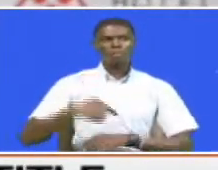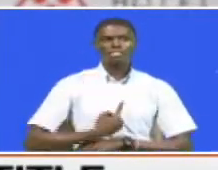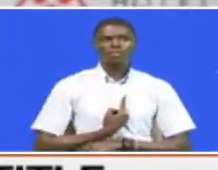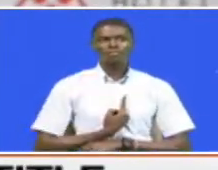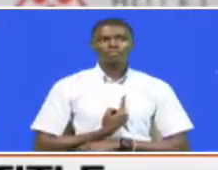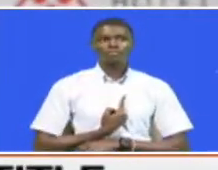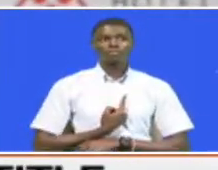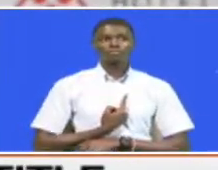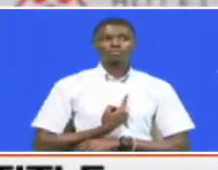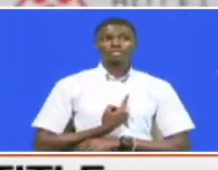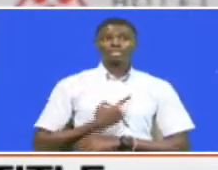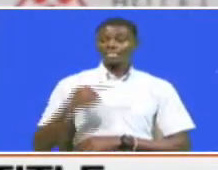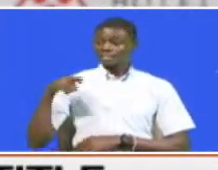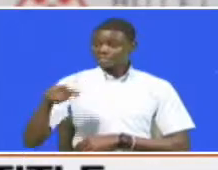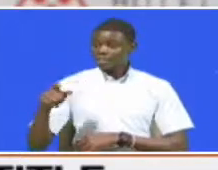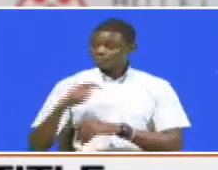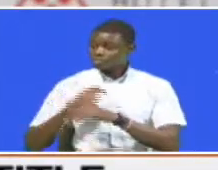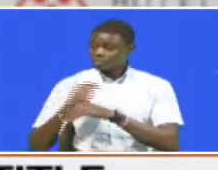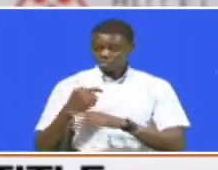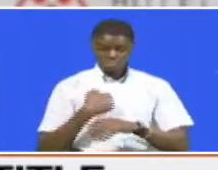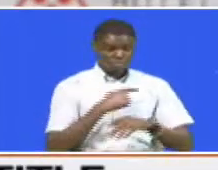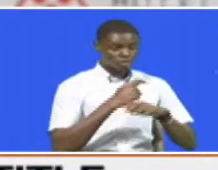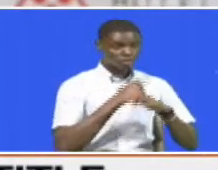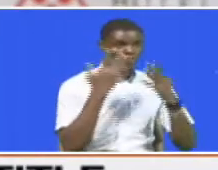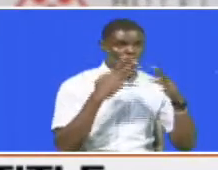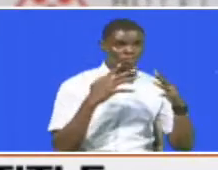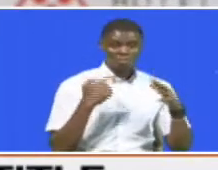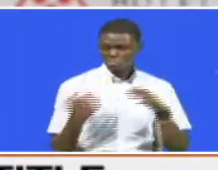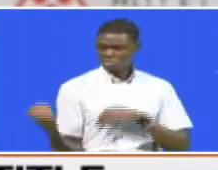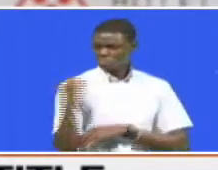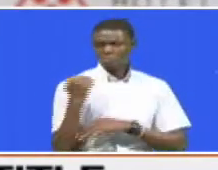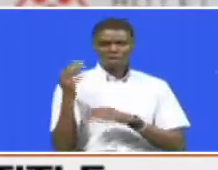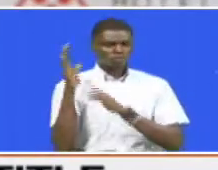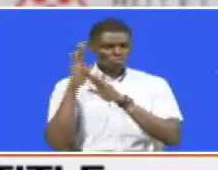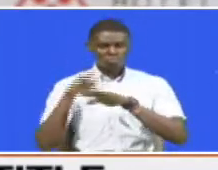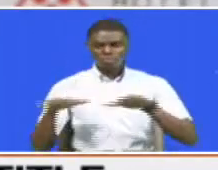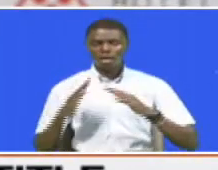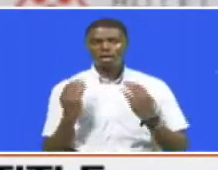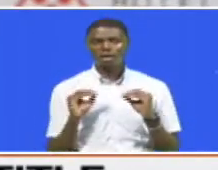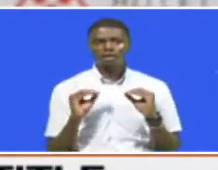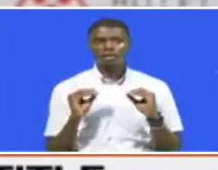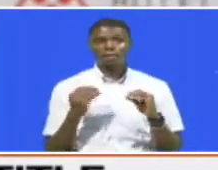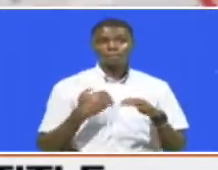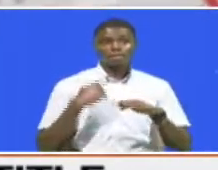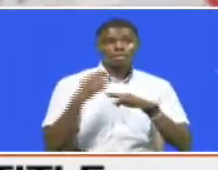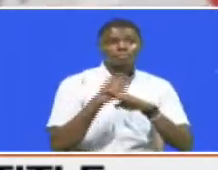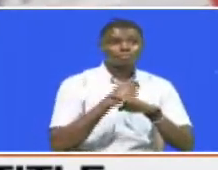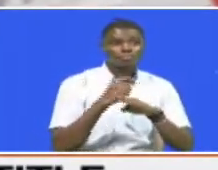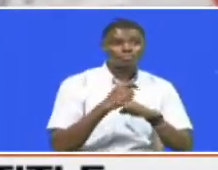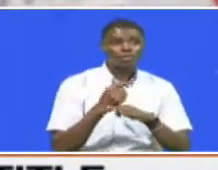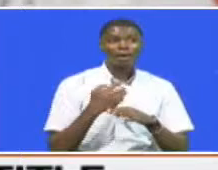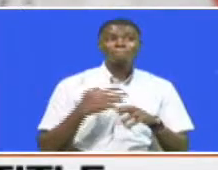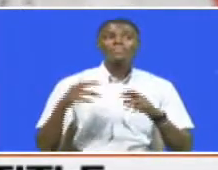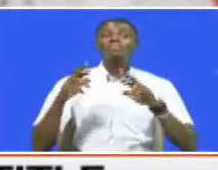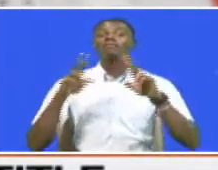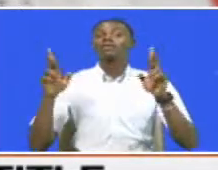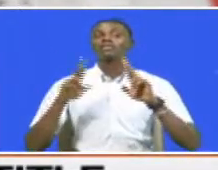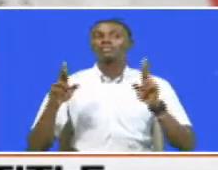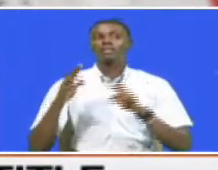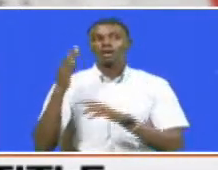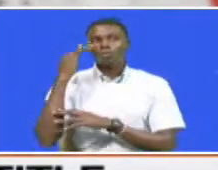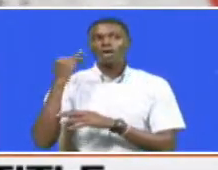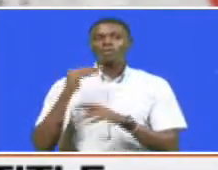ndio itaamua. Si ametrain na mimi nimetrain. Sijatolewa kwa kitanda mimi. Nilikuwa na train. I'm very ready because I'm